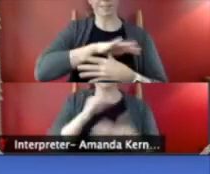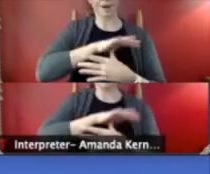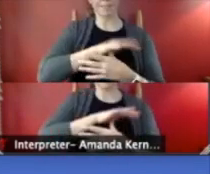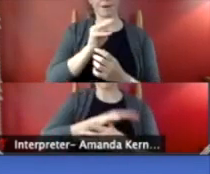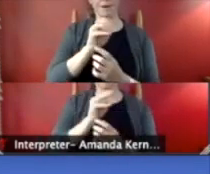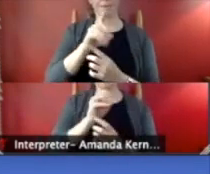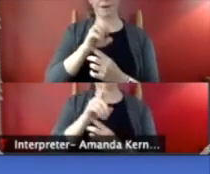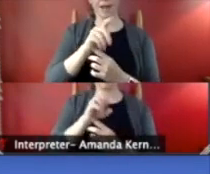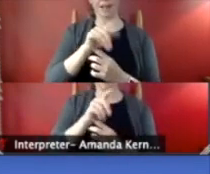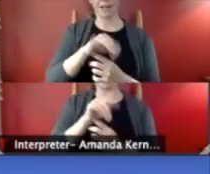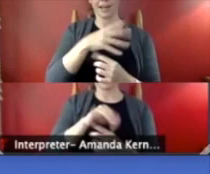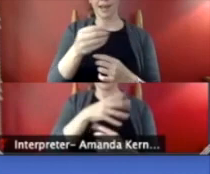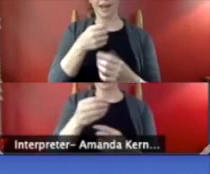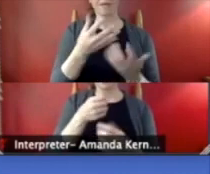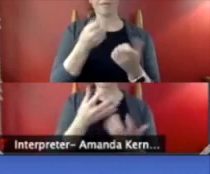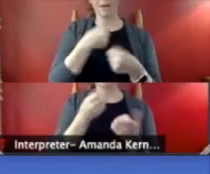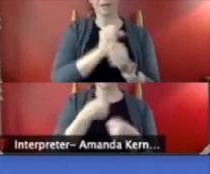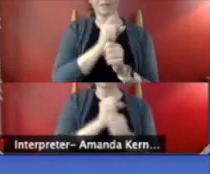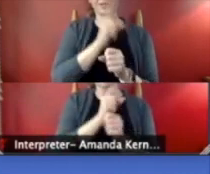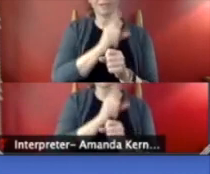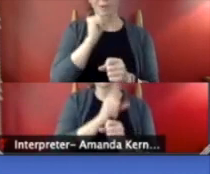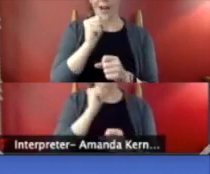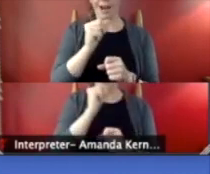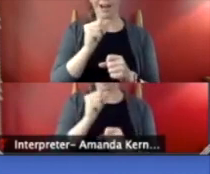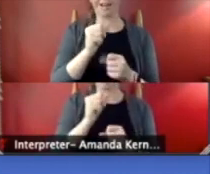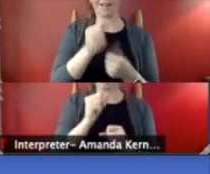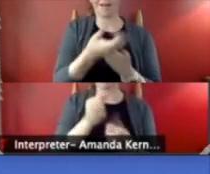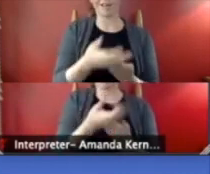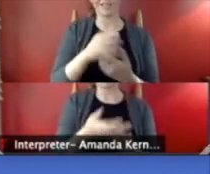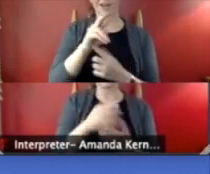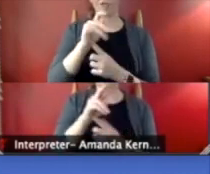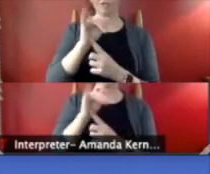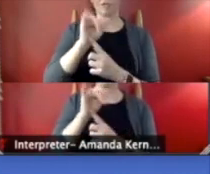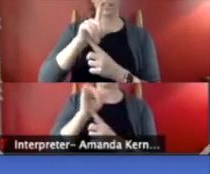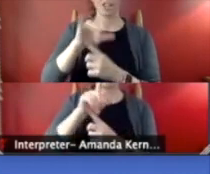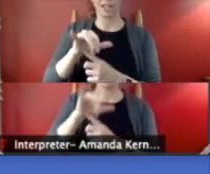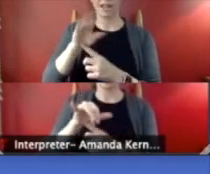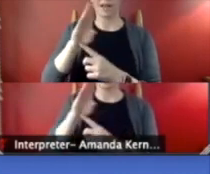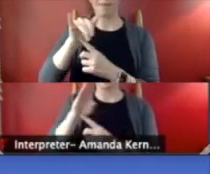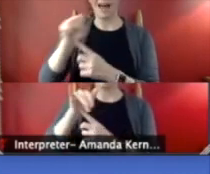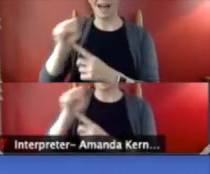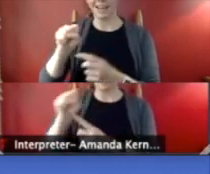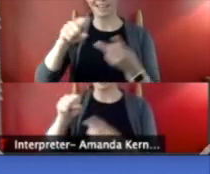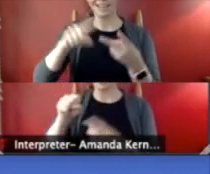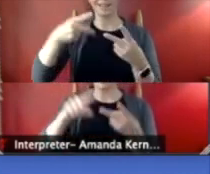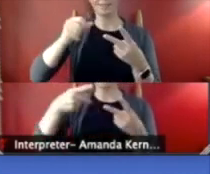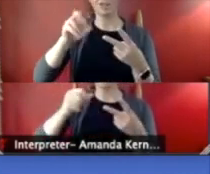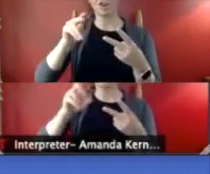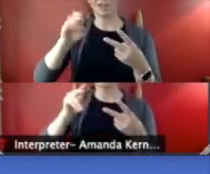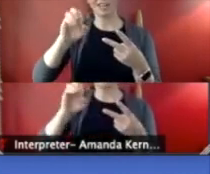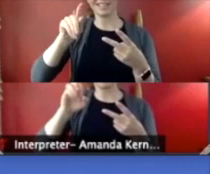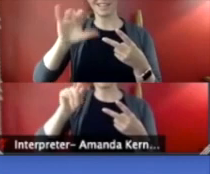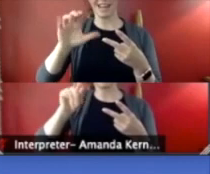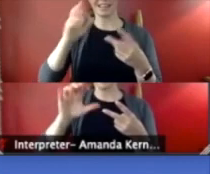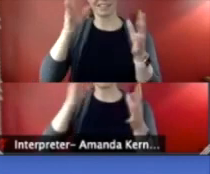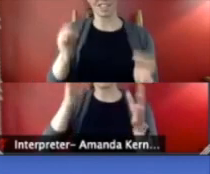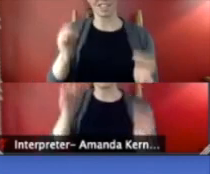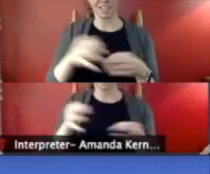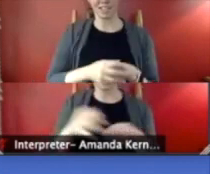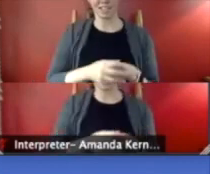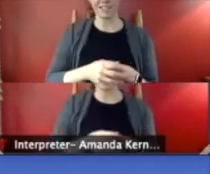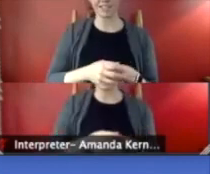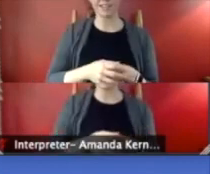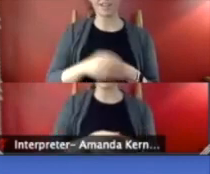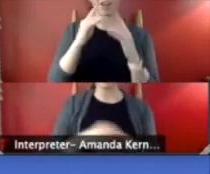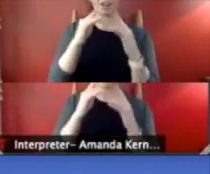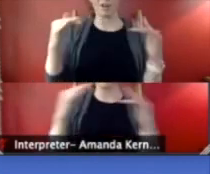against the potential to make racially biased or paternalistic decisions. Their DEI, diversity, equity, and inclusion team has